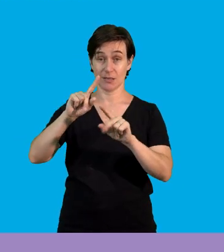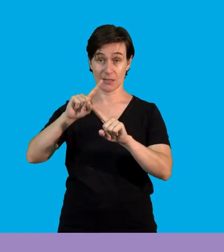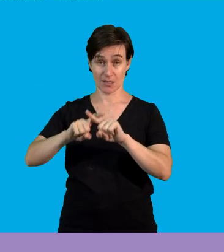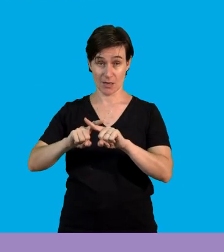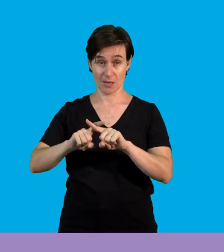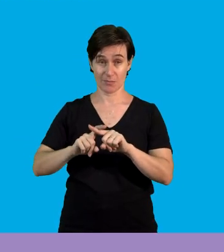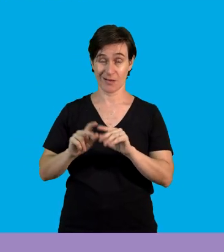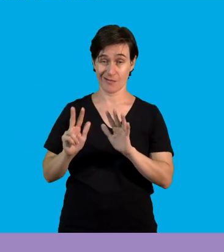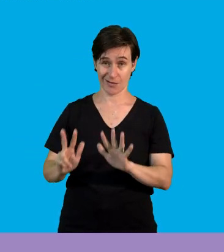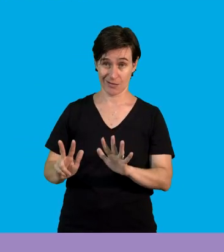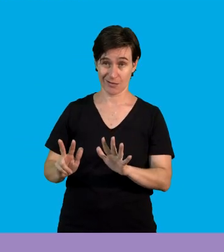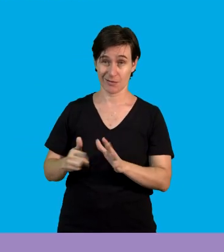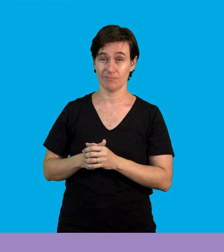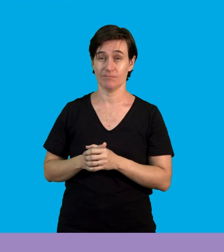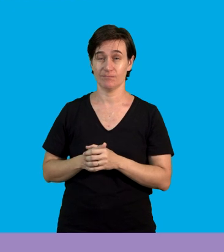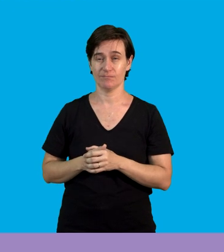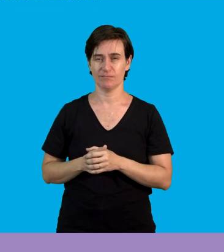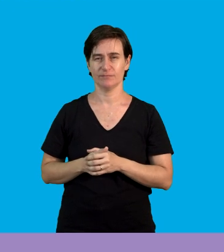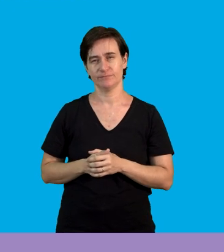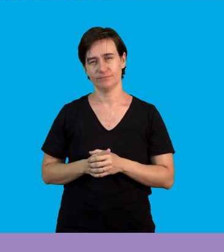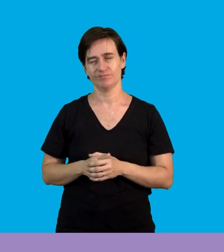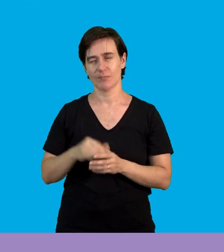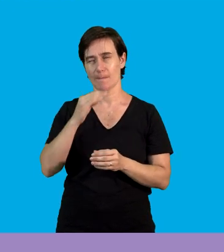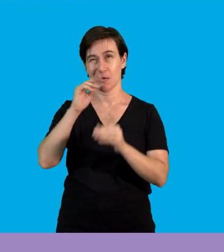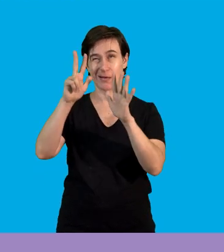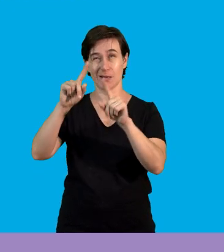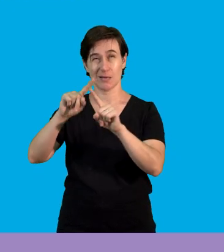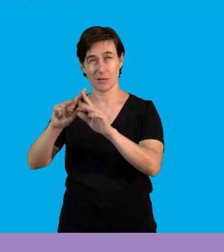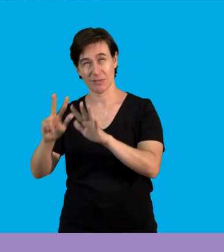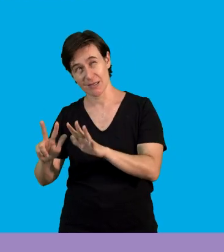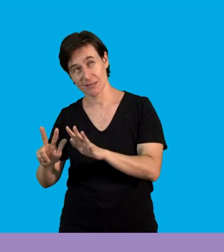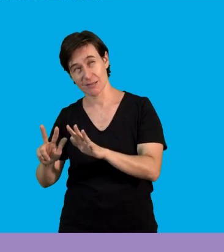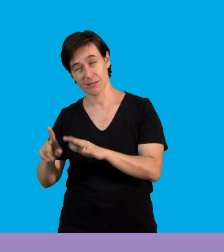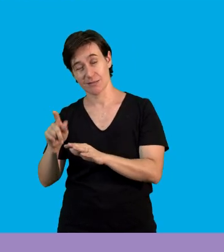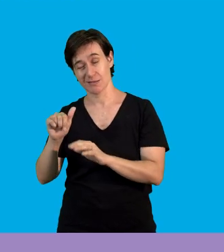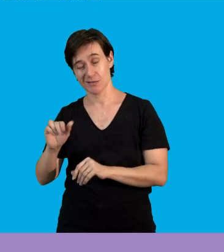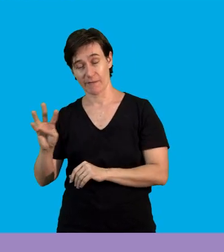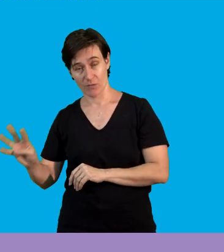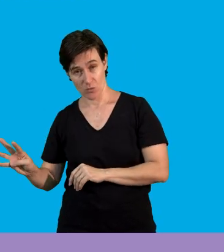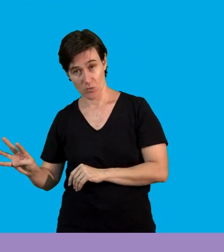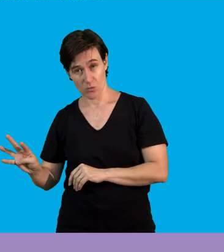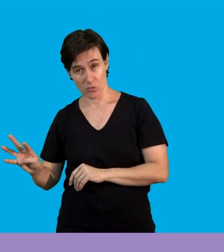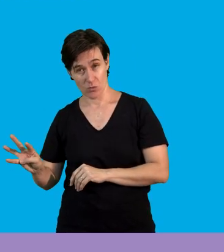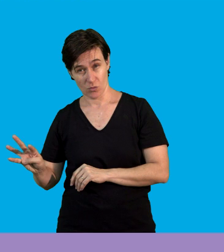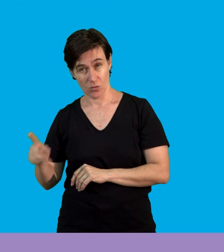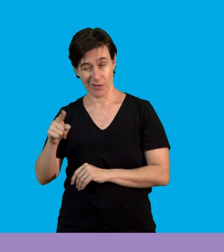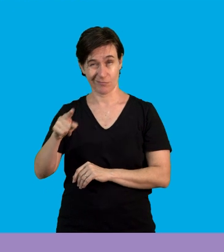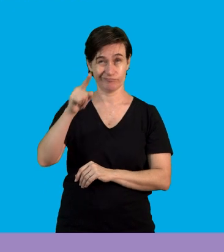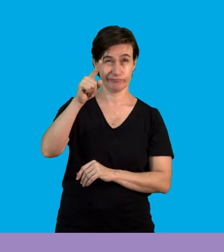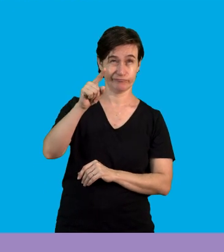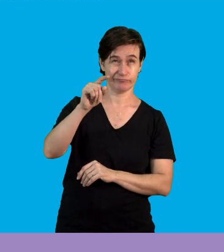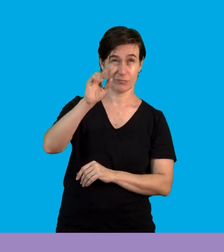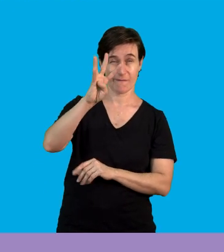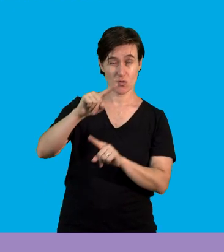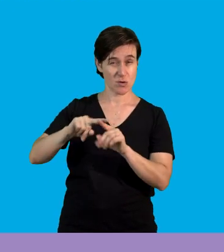48 multiplied by 8. And in this case, it would be 8 multiplied by 8, which is 64. And